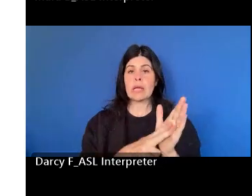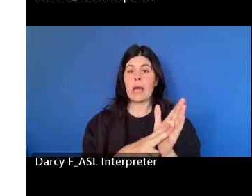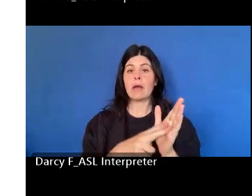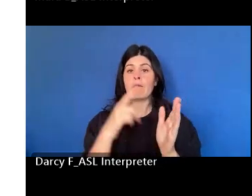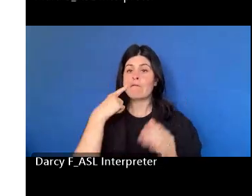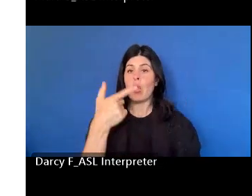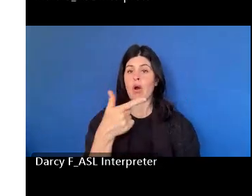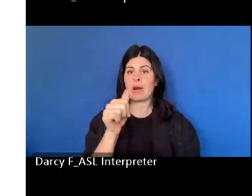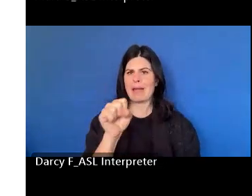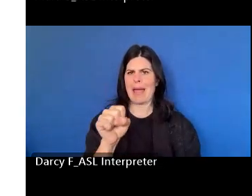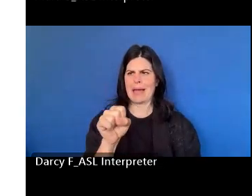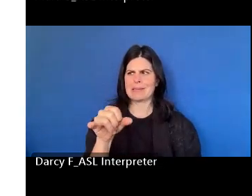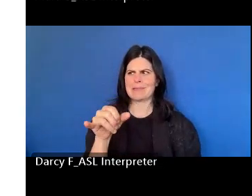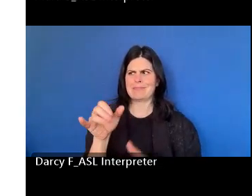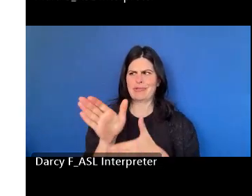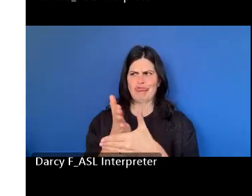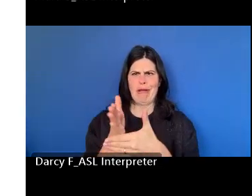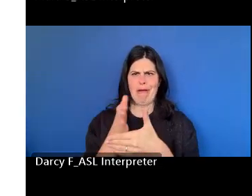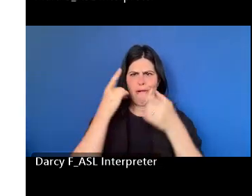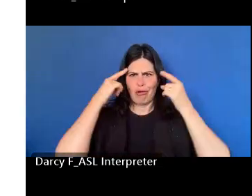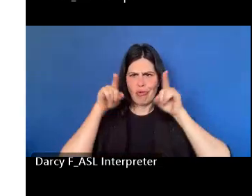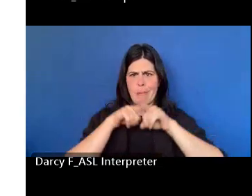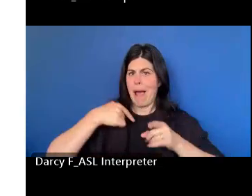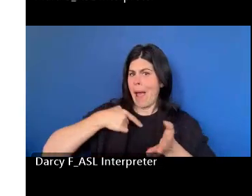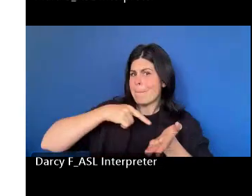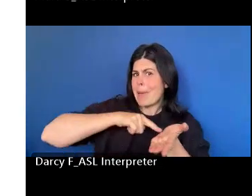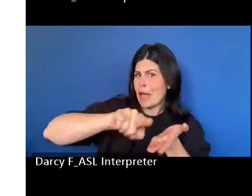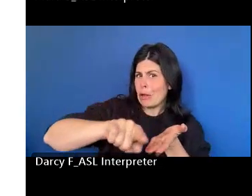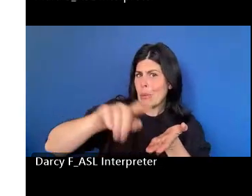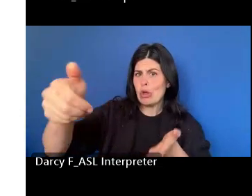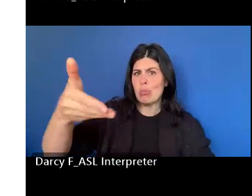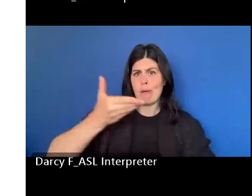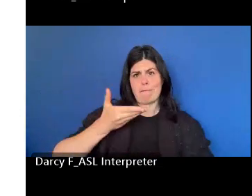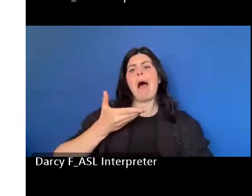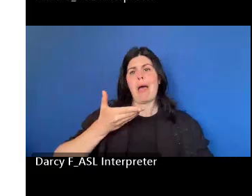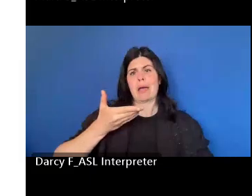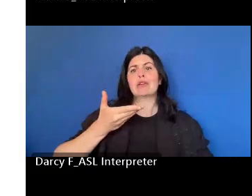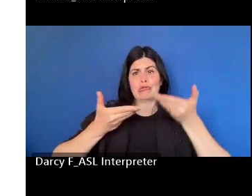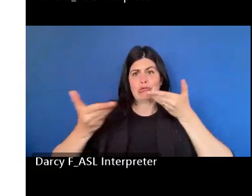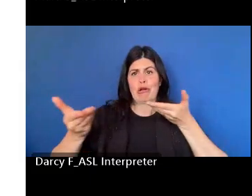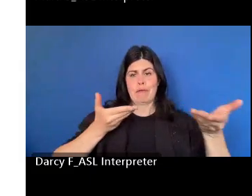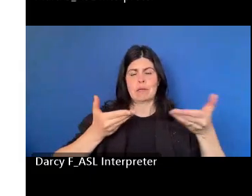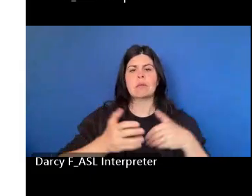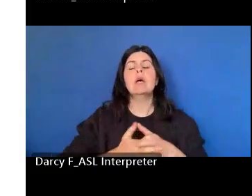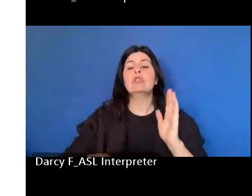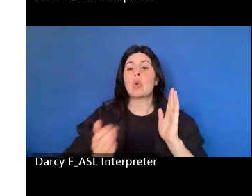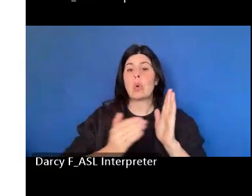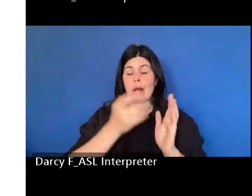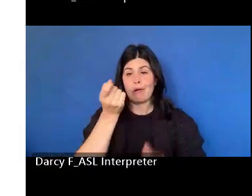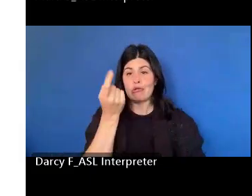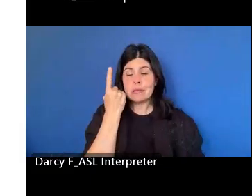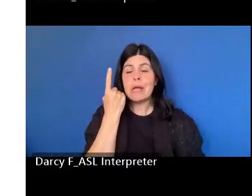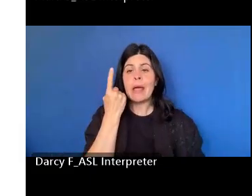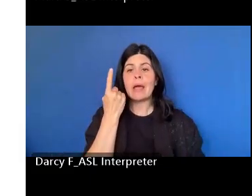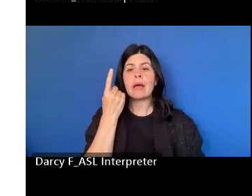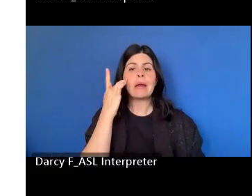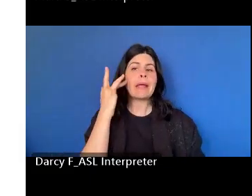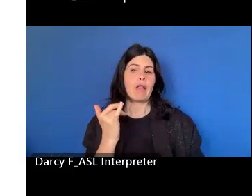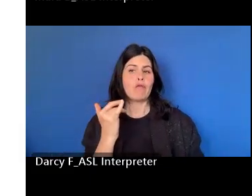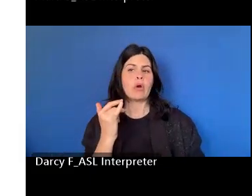of a mutual agreement. I pay you and you provide the service. So again, I understand California's push for